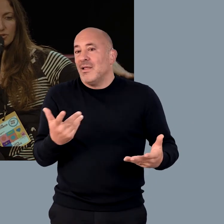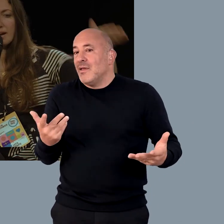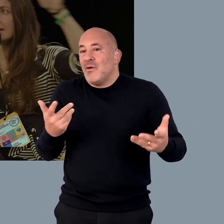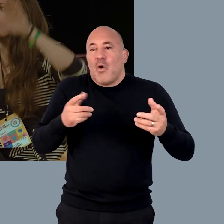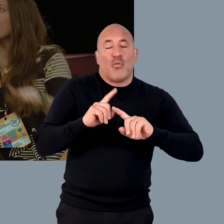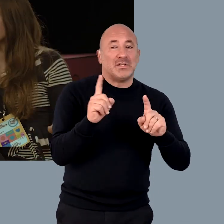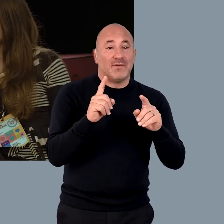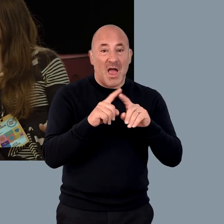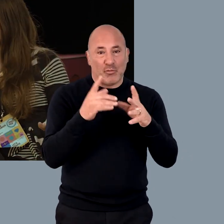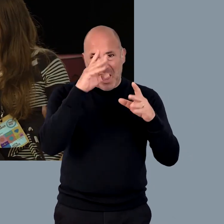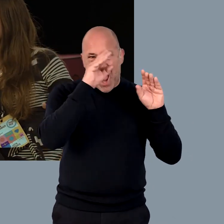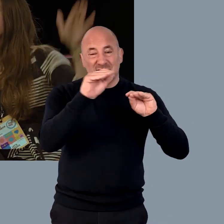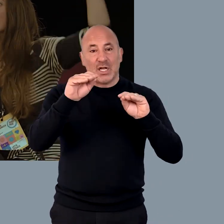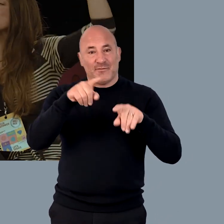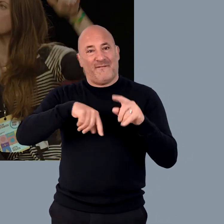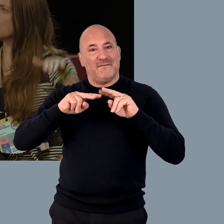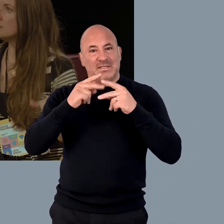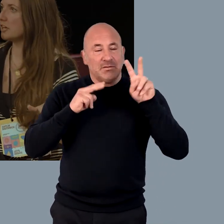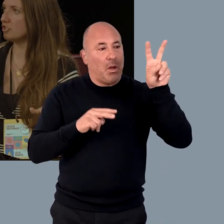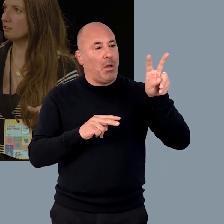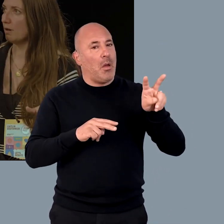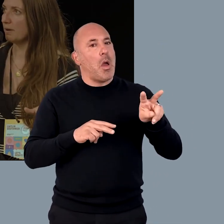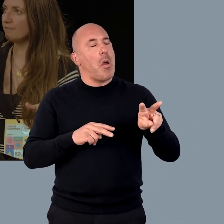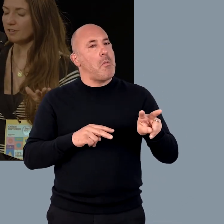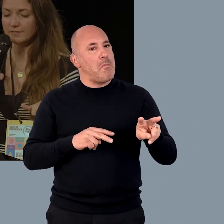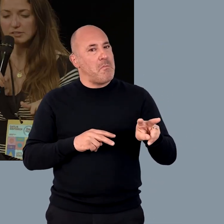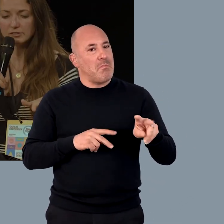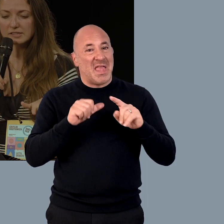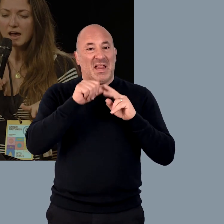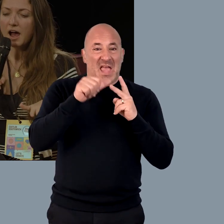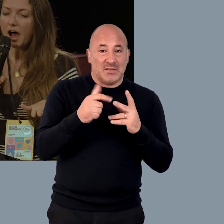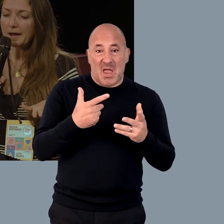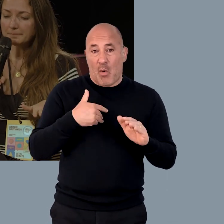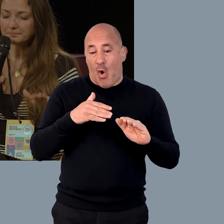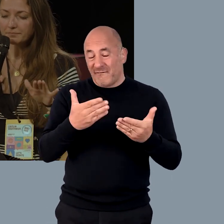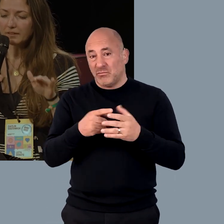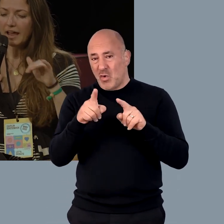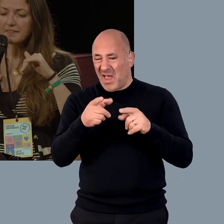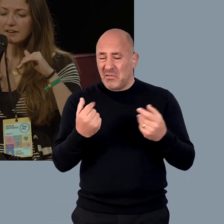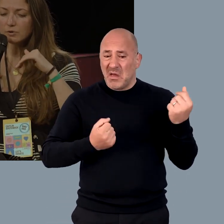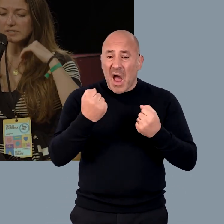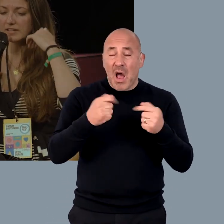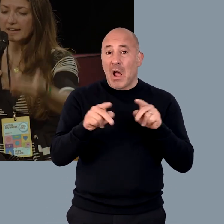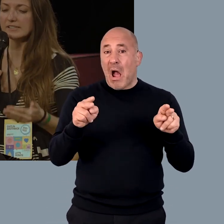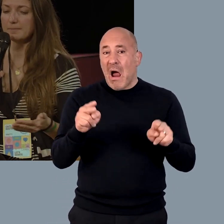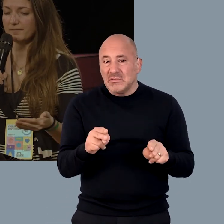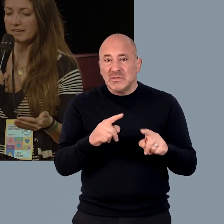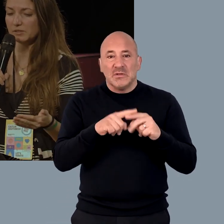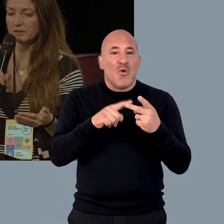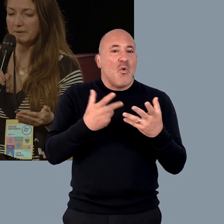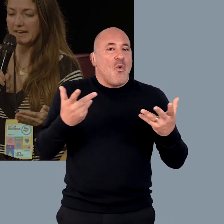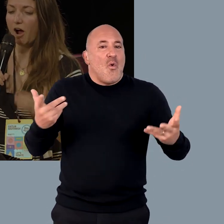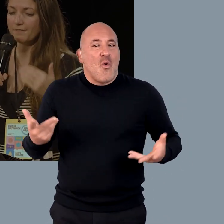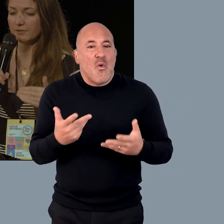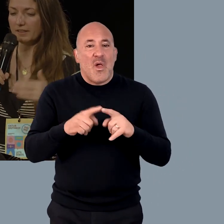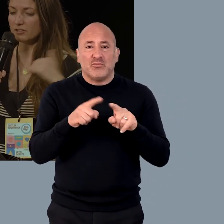bus or train? Did you get here by plane? So it's an educational moment for your visitors. And then, of course, the next step of this